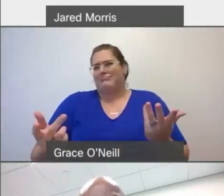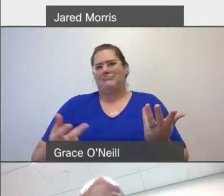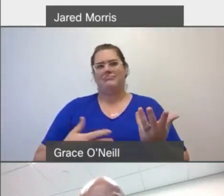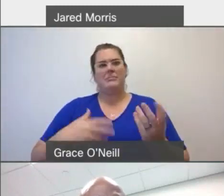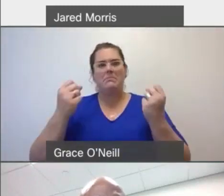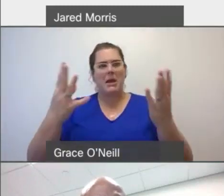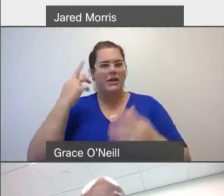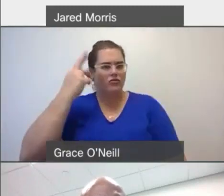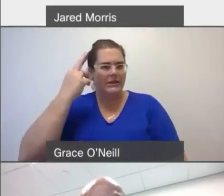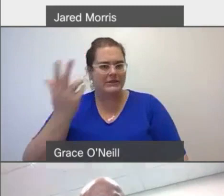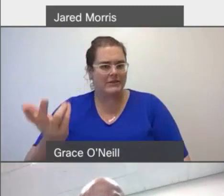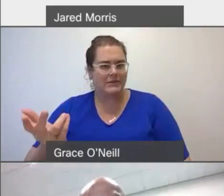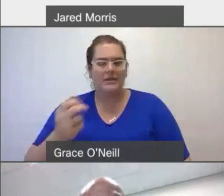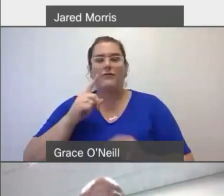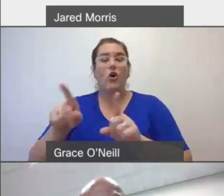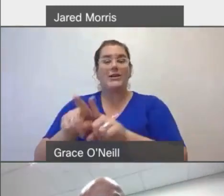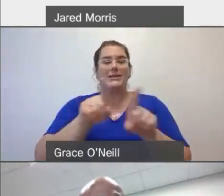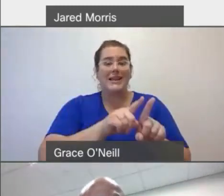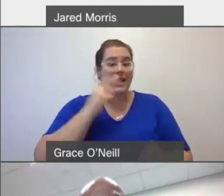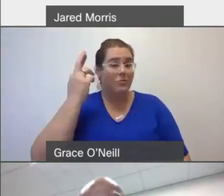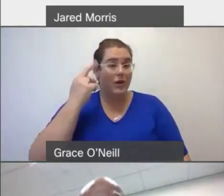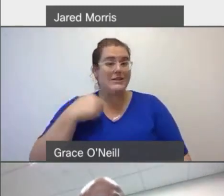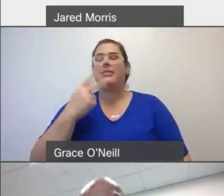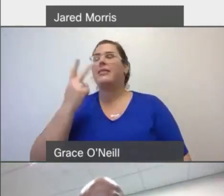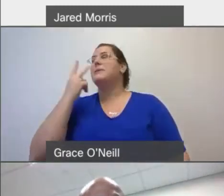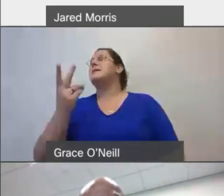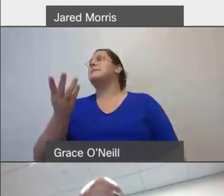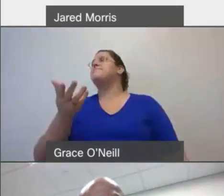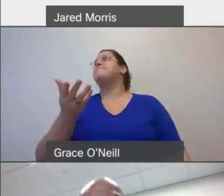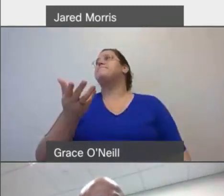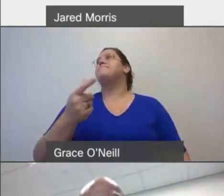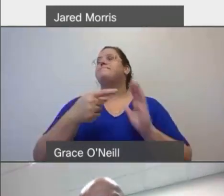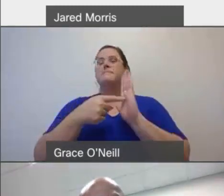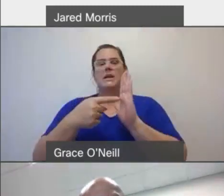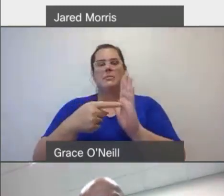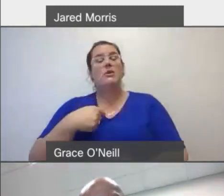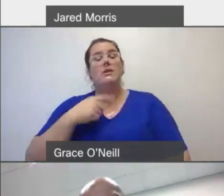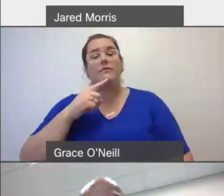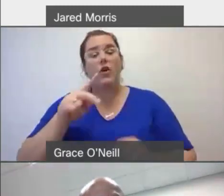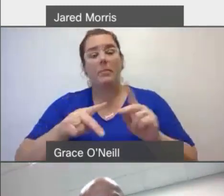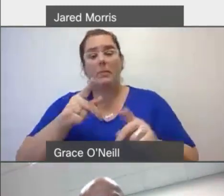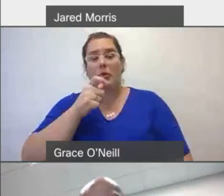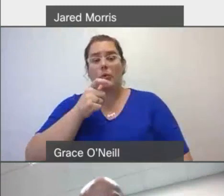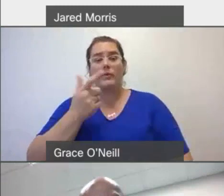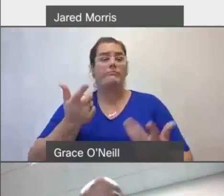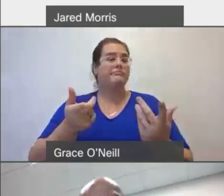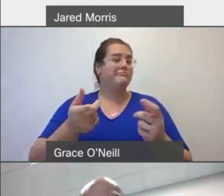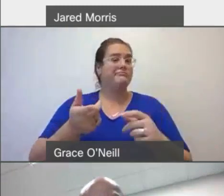the same reasons, that we, so let's see, people who